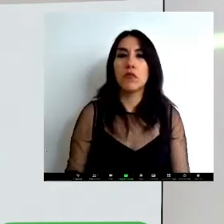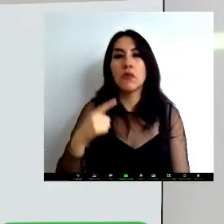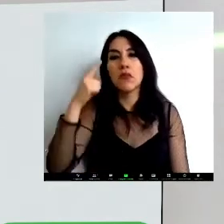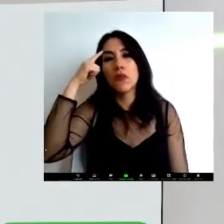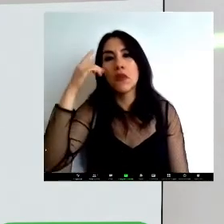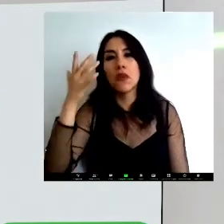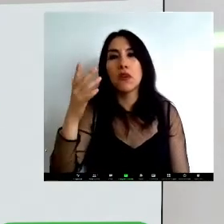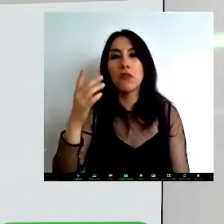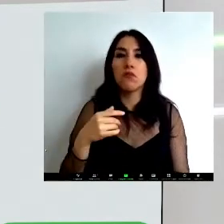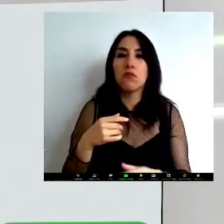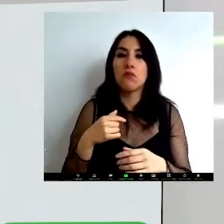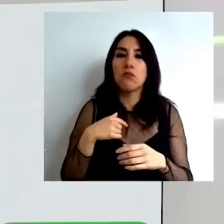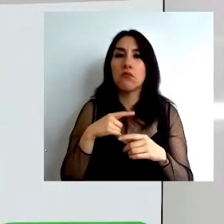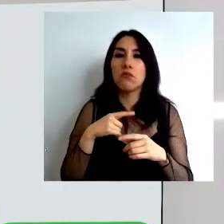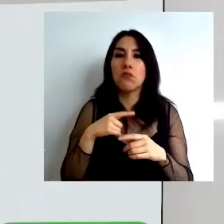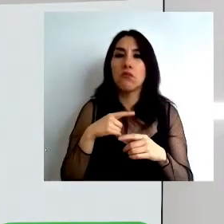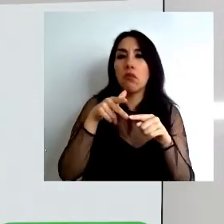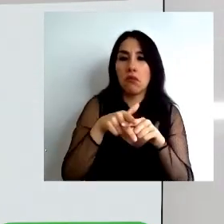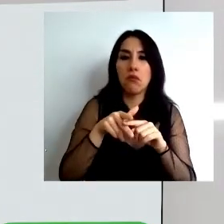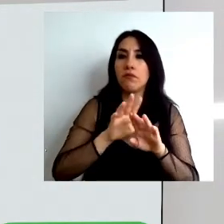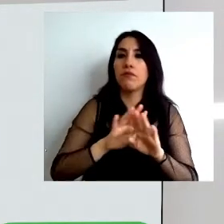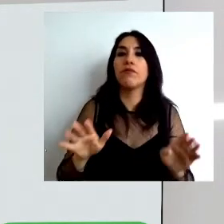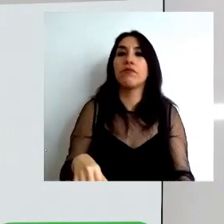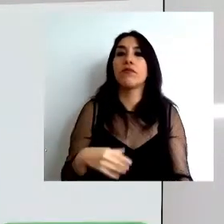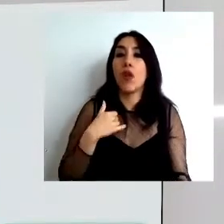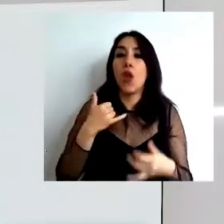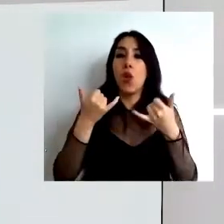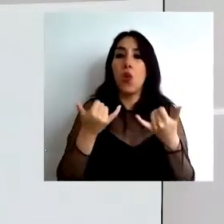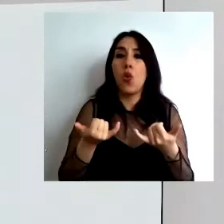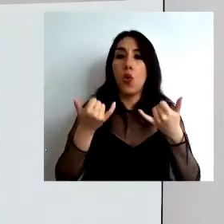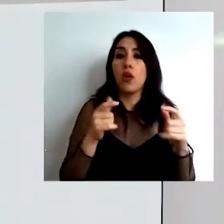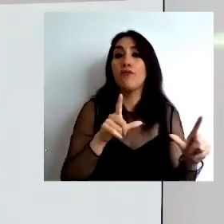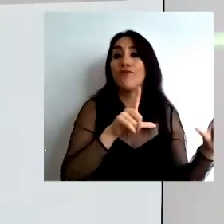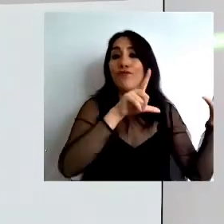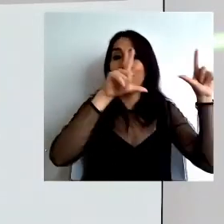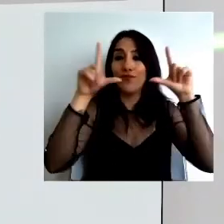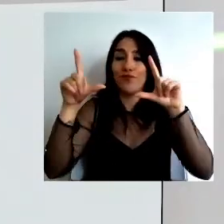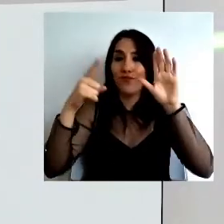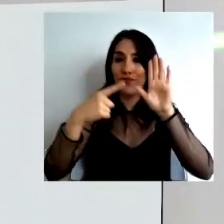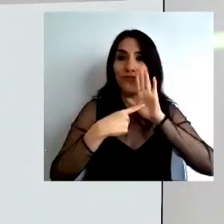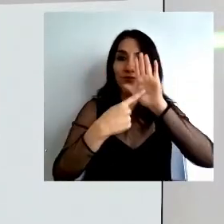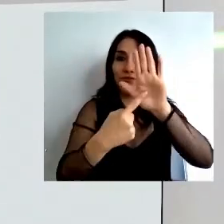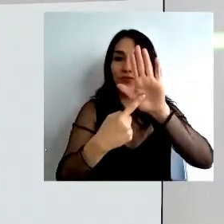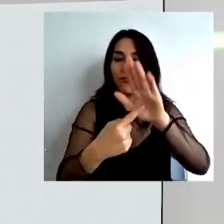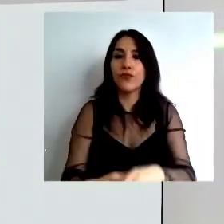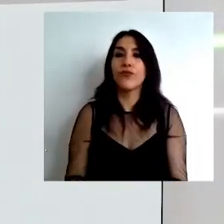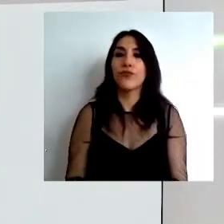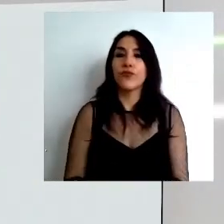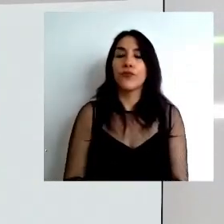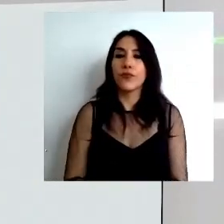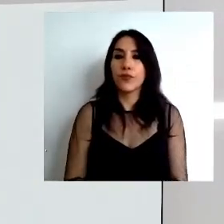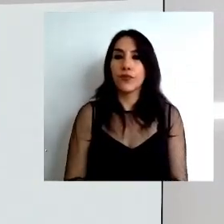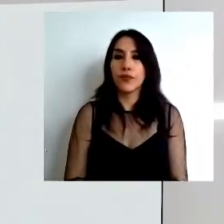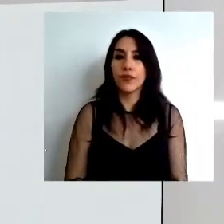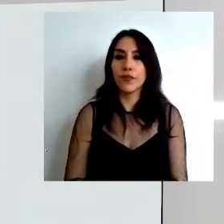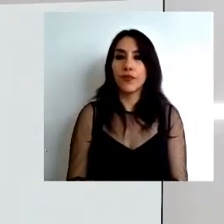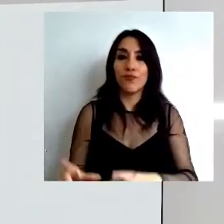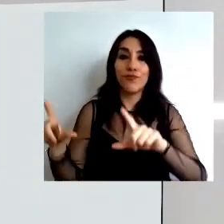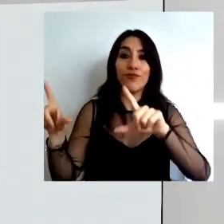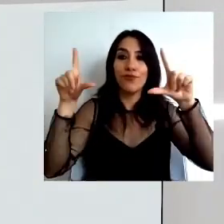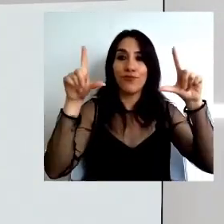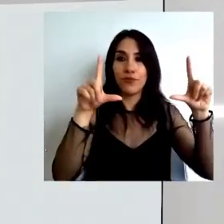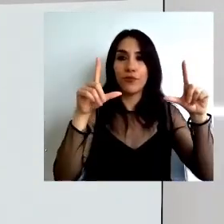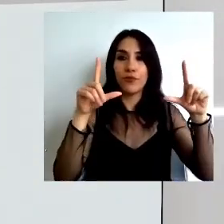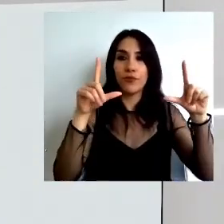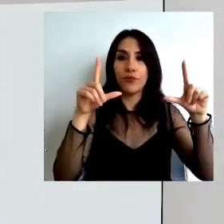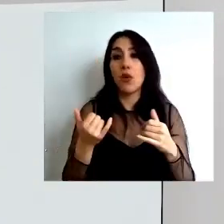now. I hope this was not too long and inspiring. I hope the examples gave you some inspiration and you